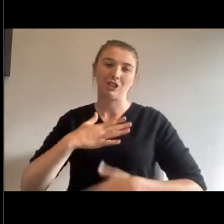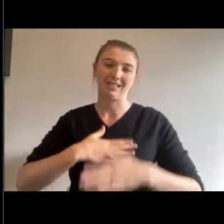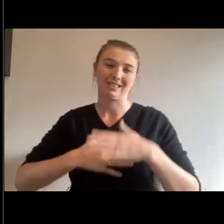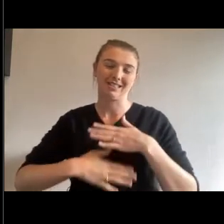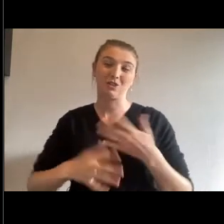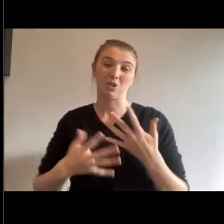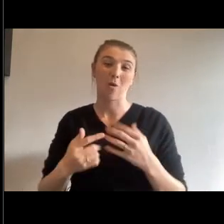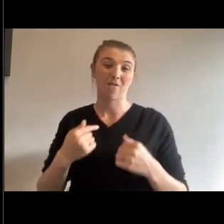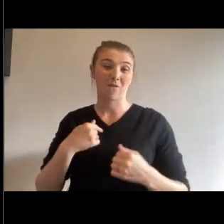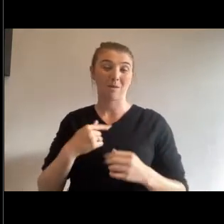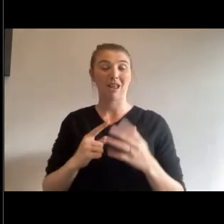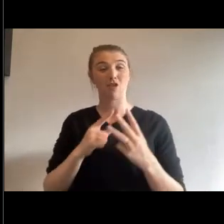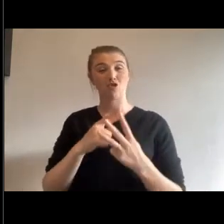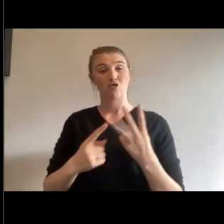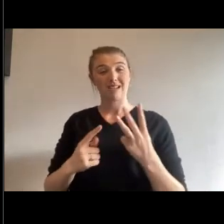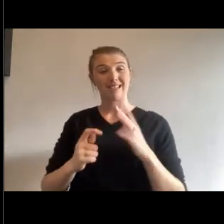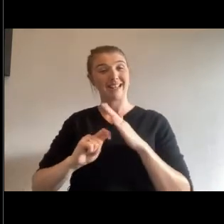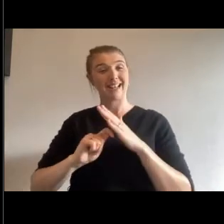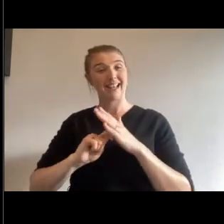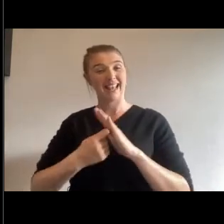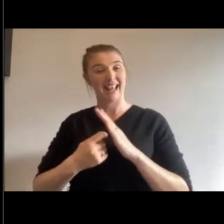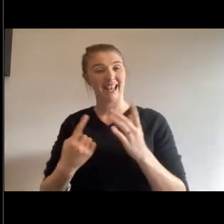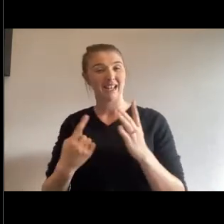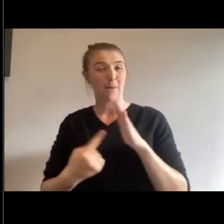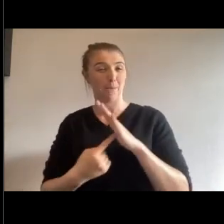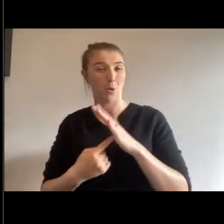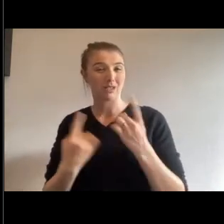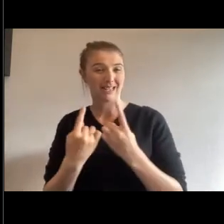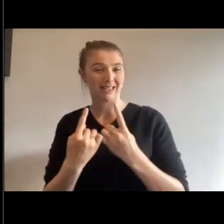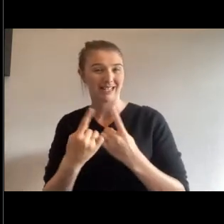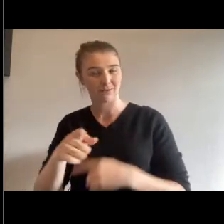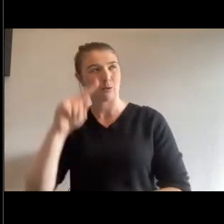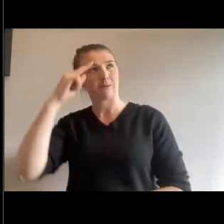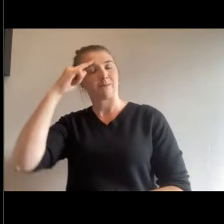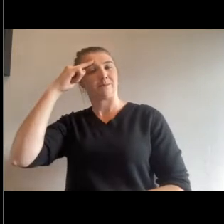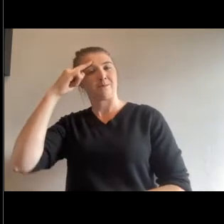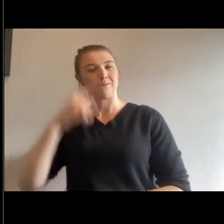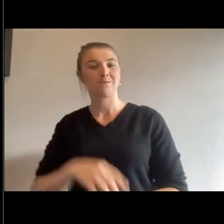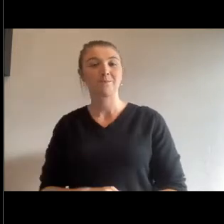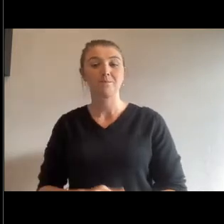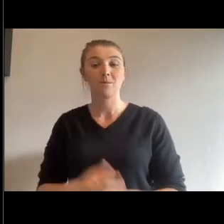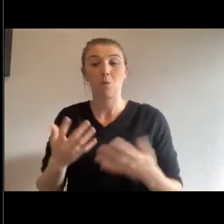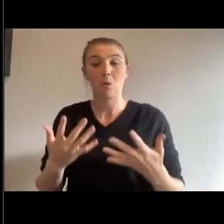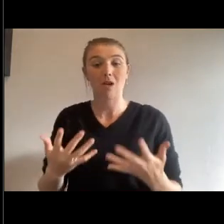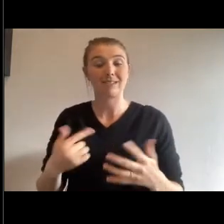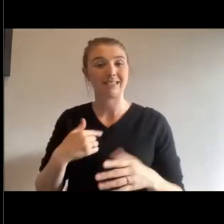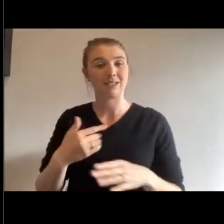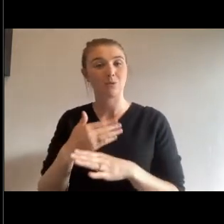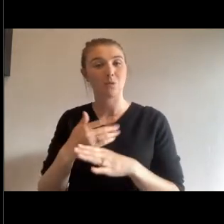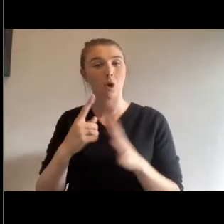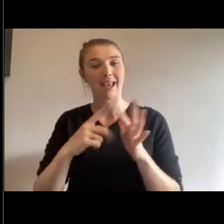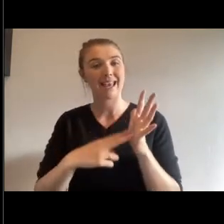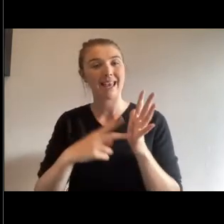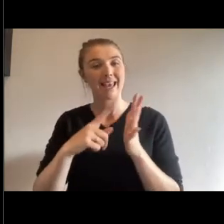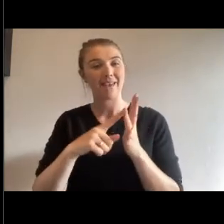take away. Now, currently I'm at Evotech, but my journey actually started